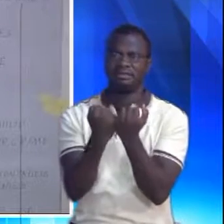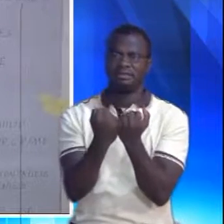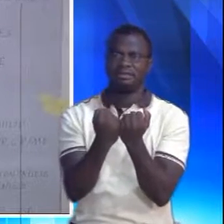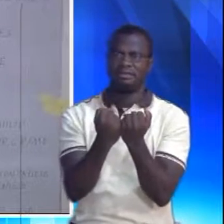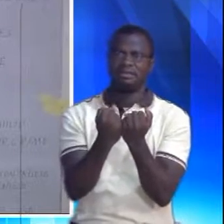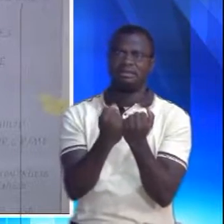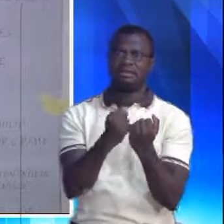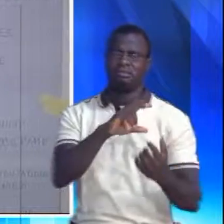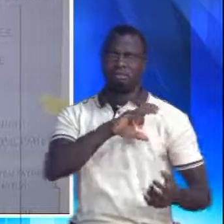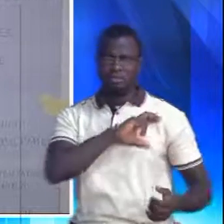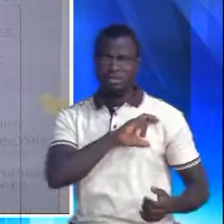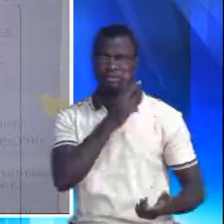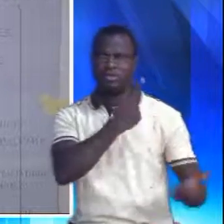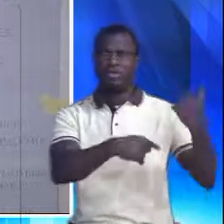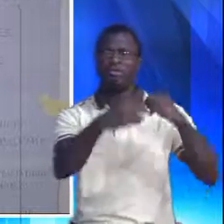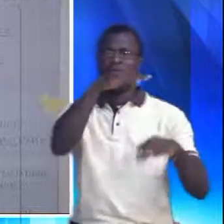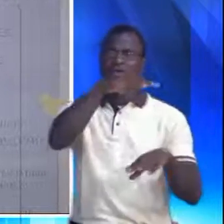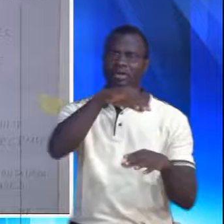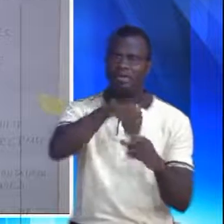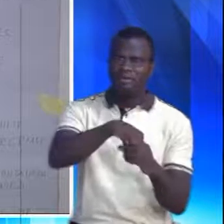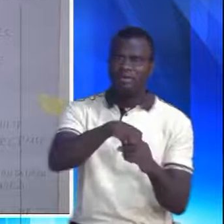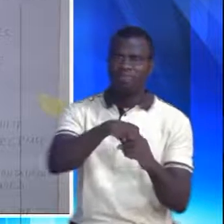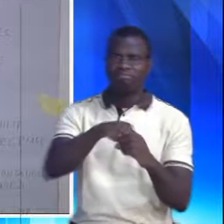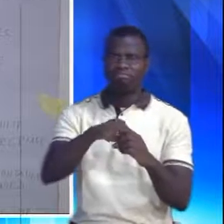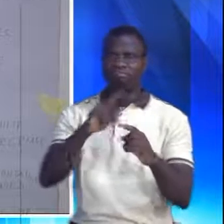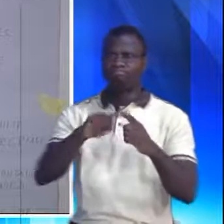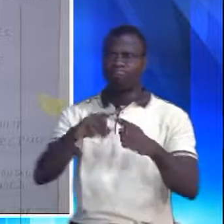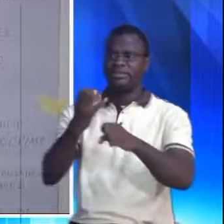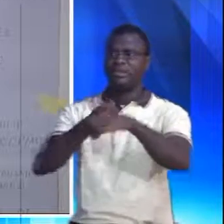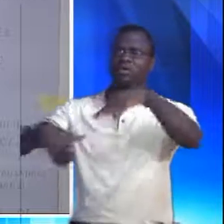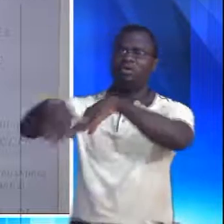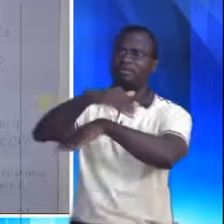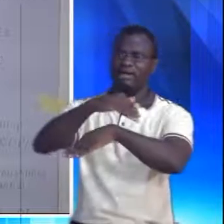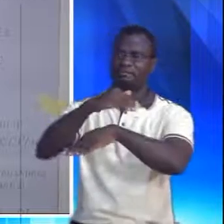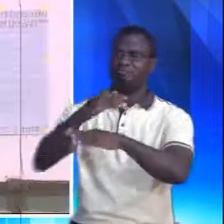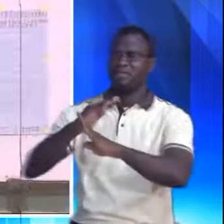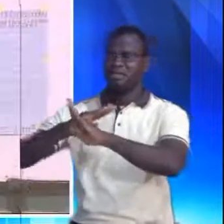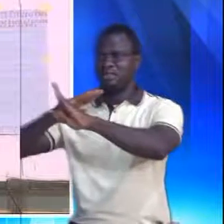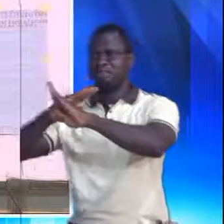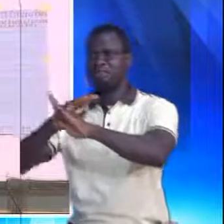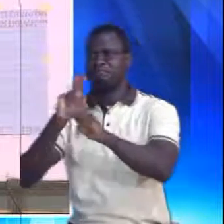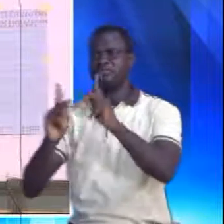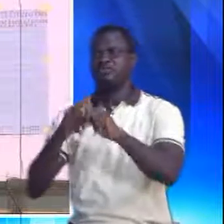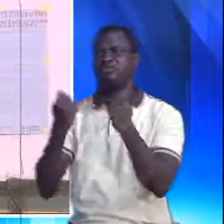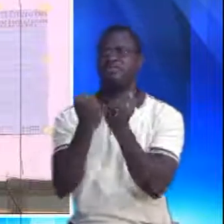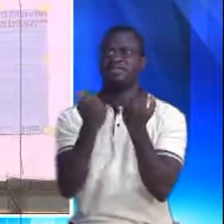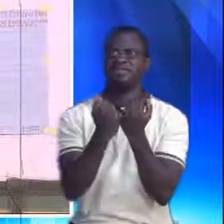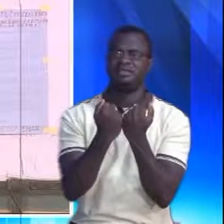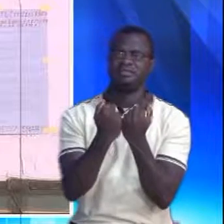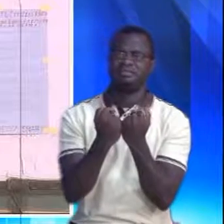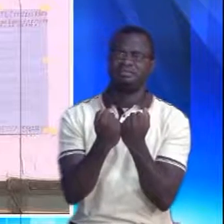fellow citizens. So he will be taken to the asylum where he will be attended to medically. You lose your right under that